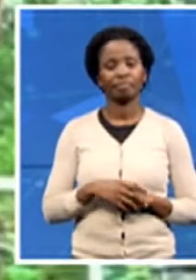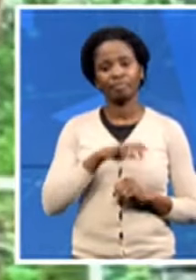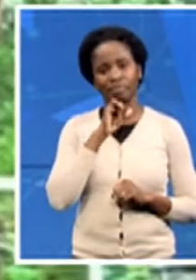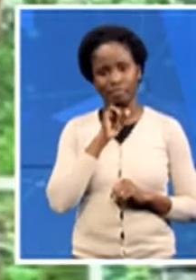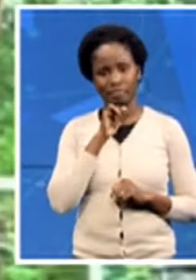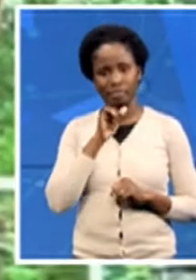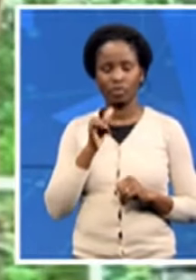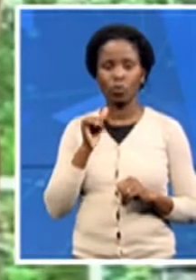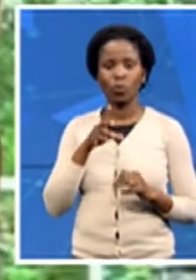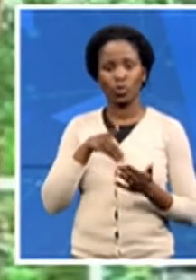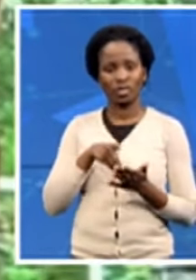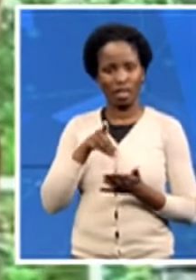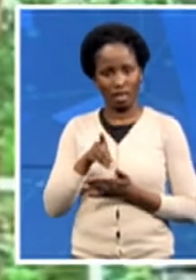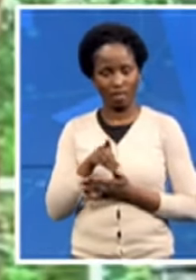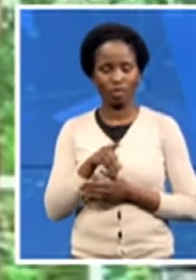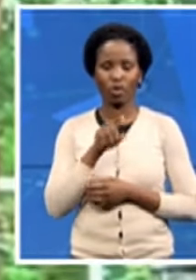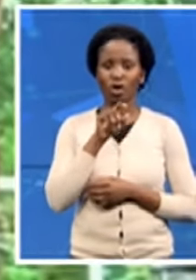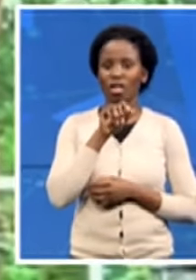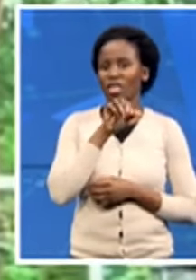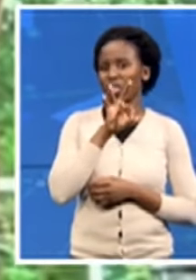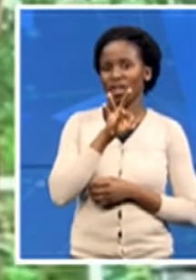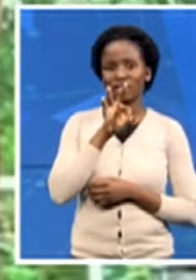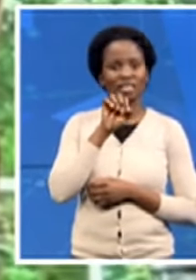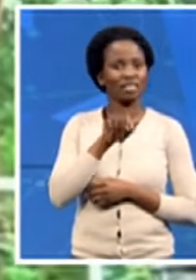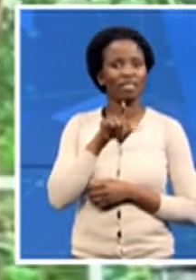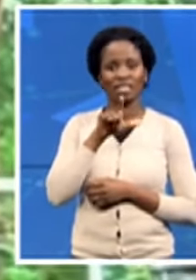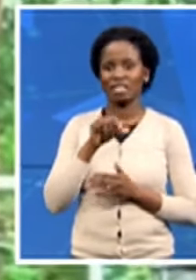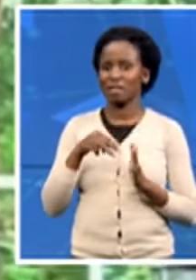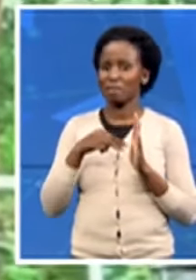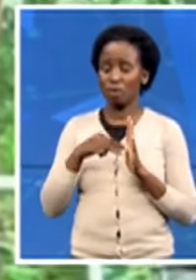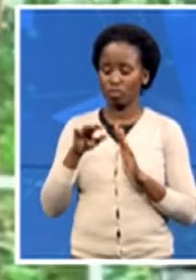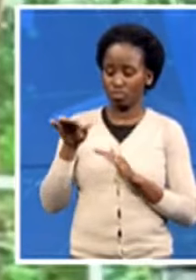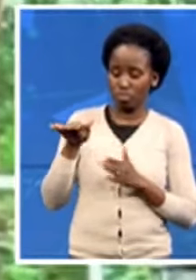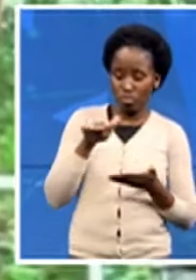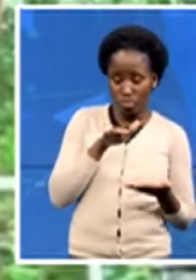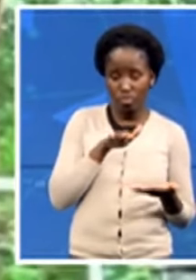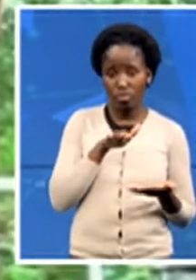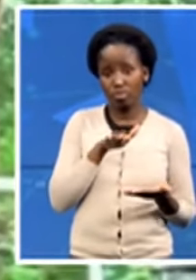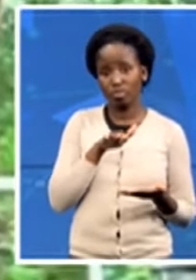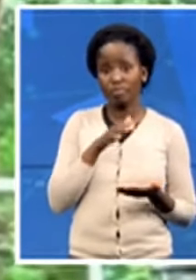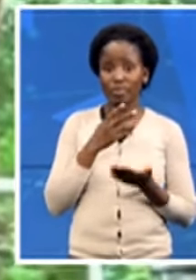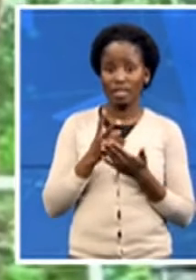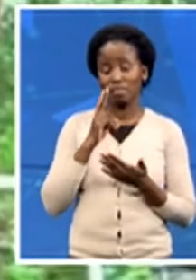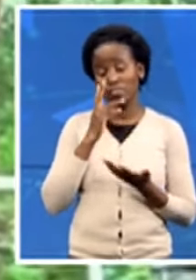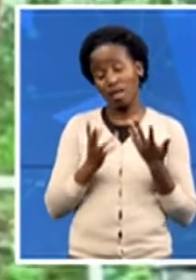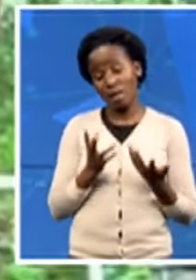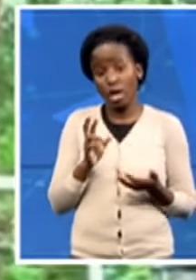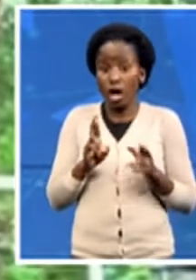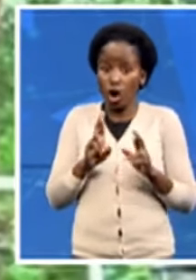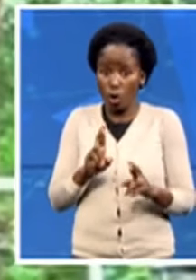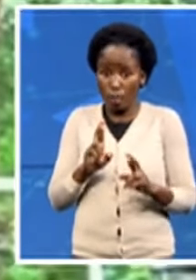million doses that we can see by Christmas, okay, that